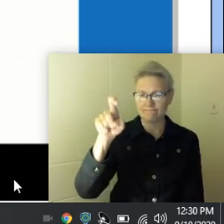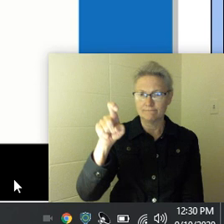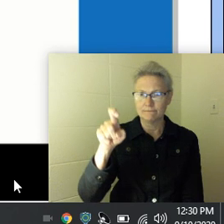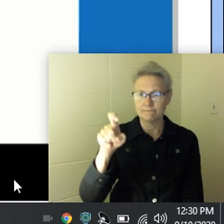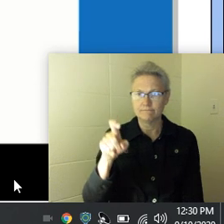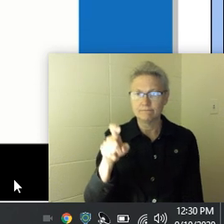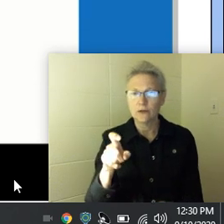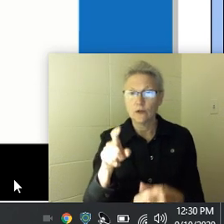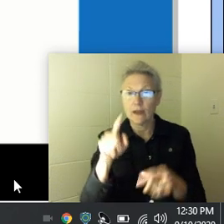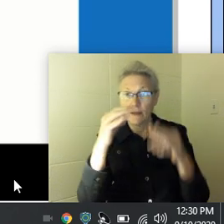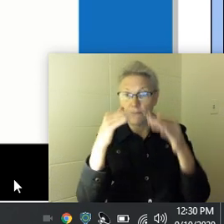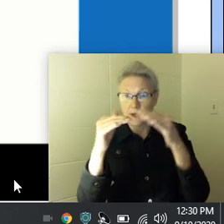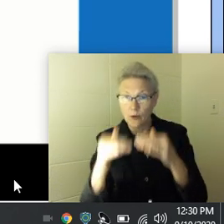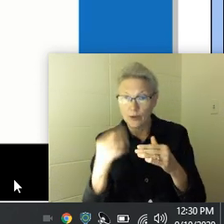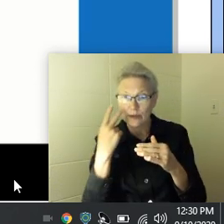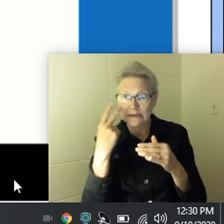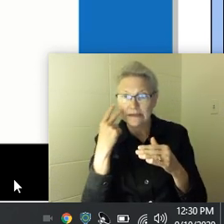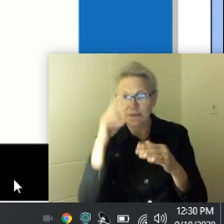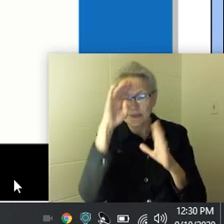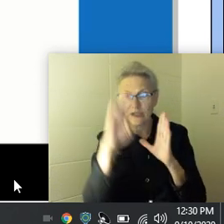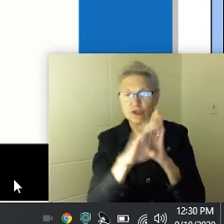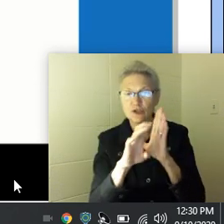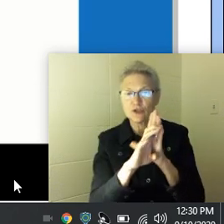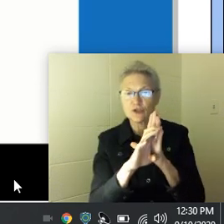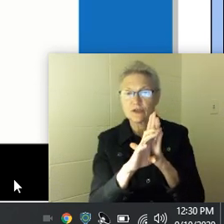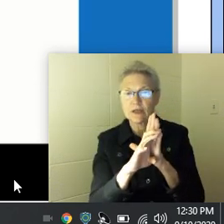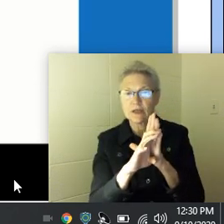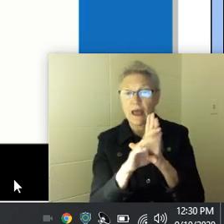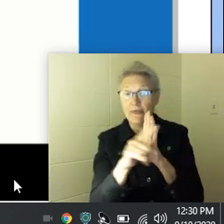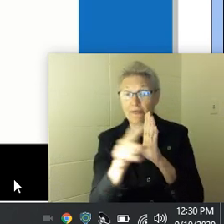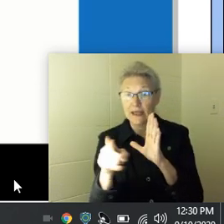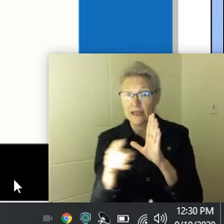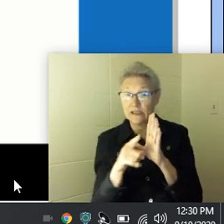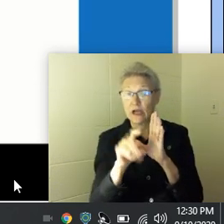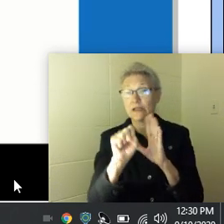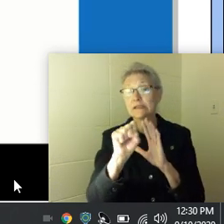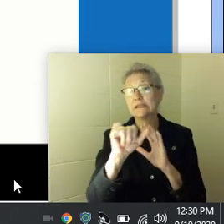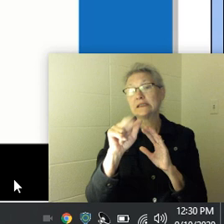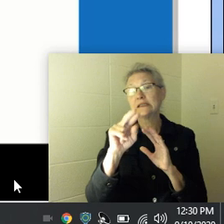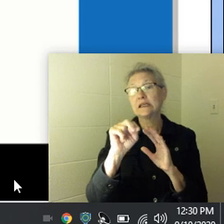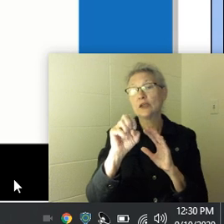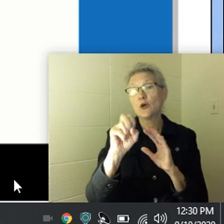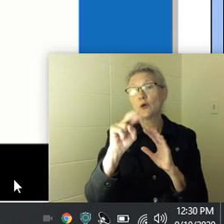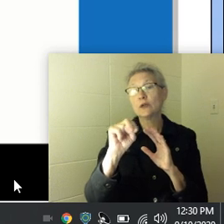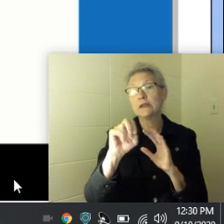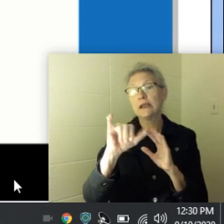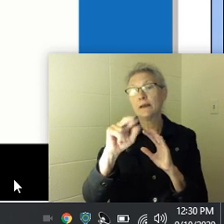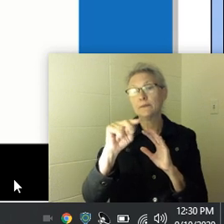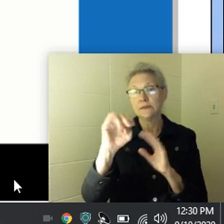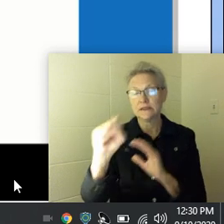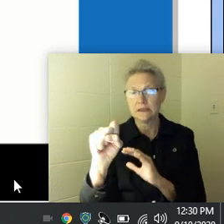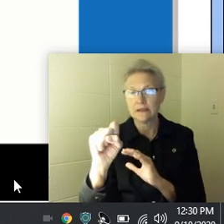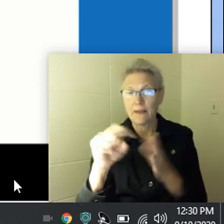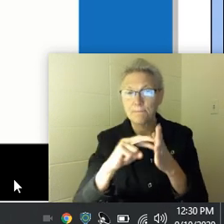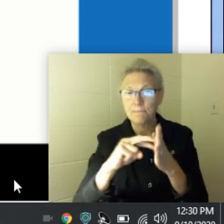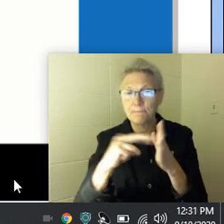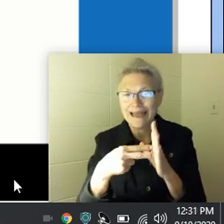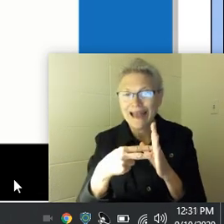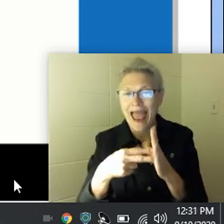that, down below, you're going to see these pictures right here. And these are synonyms. These are other words that also mean happy. So